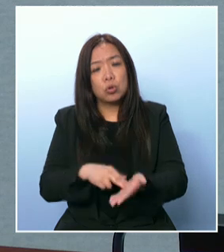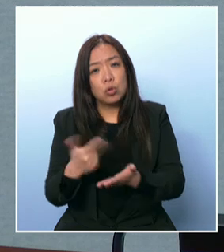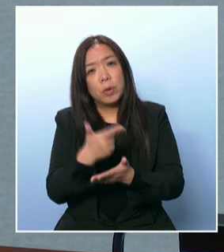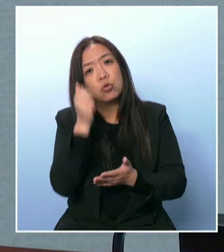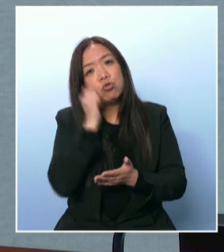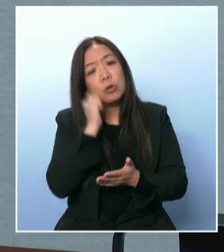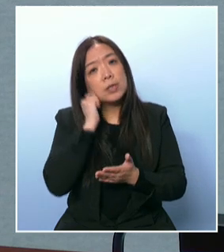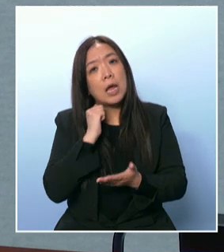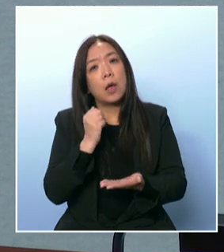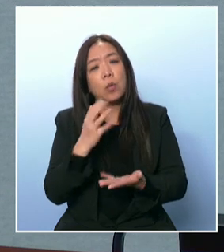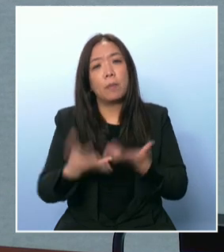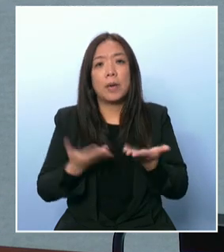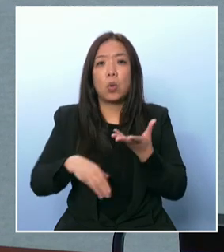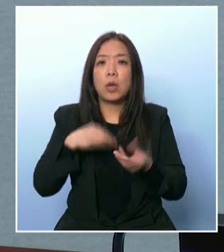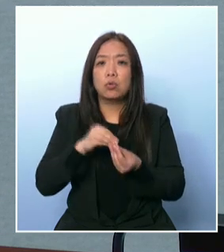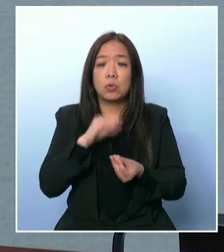Now, what about the fee